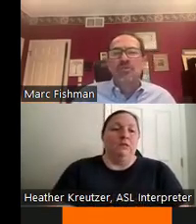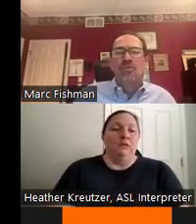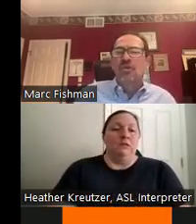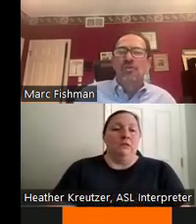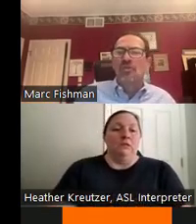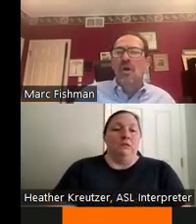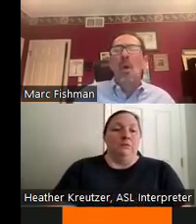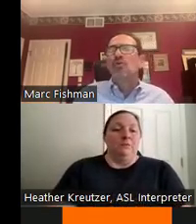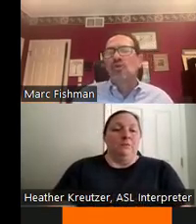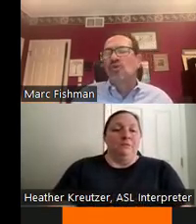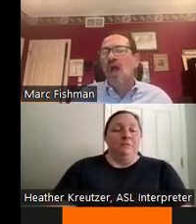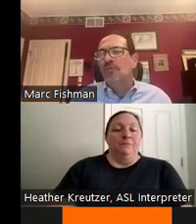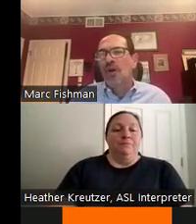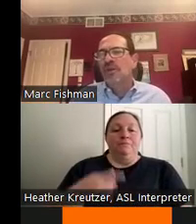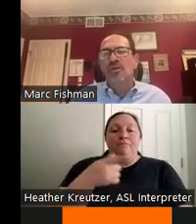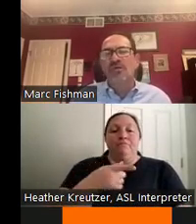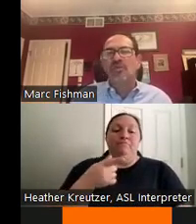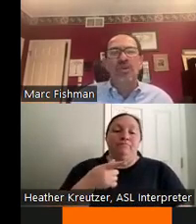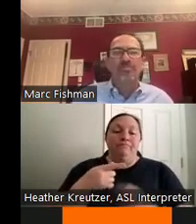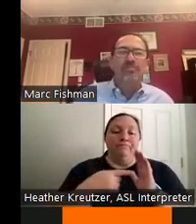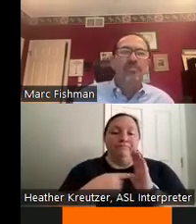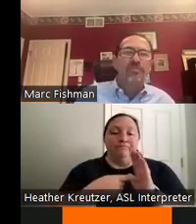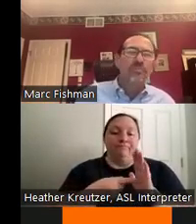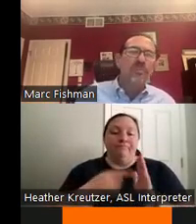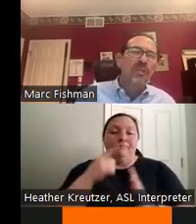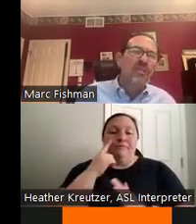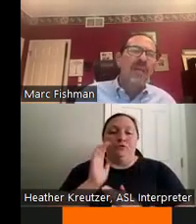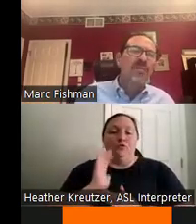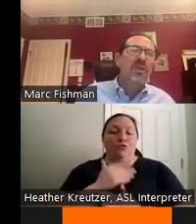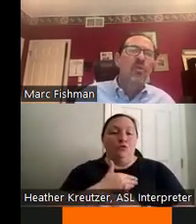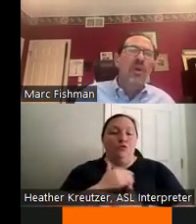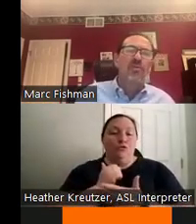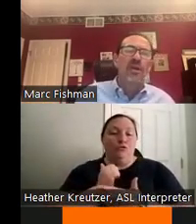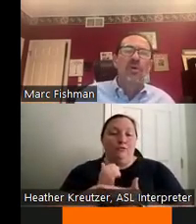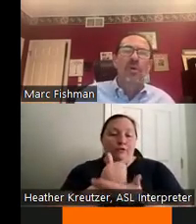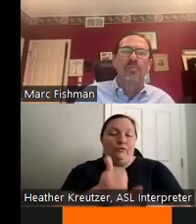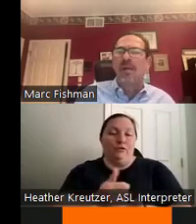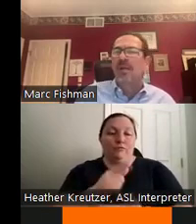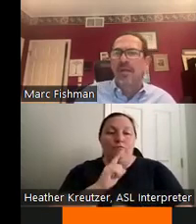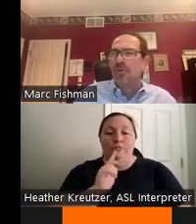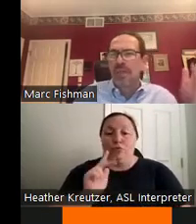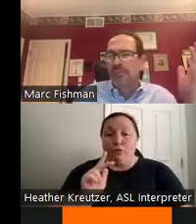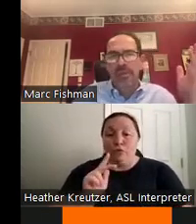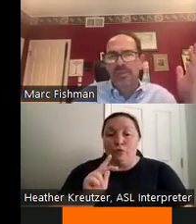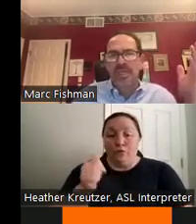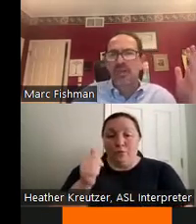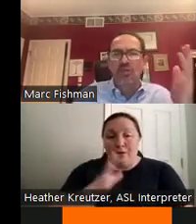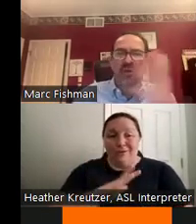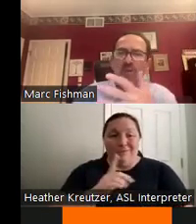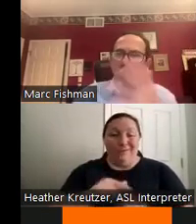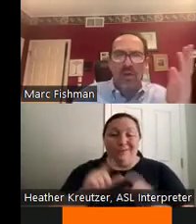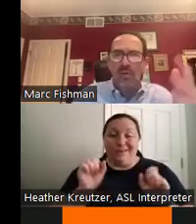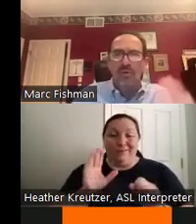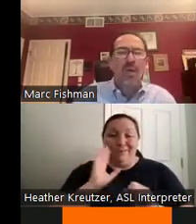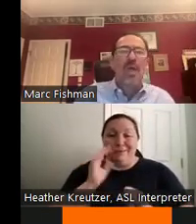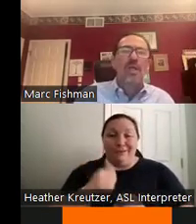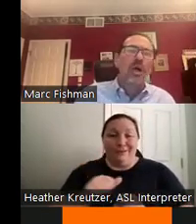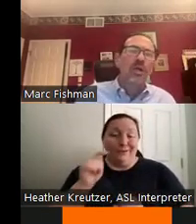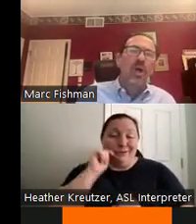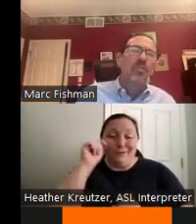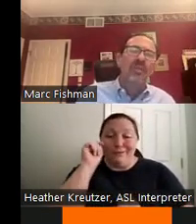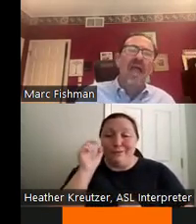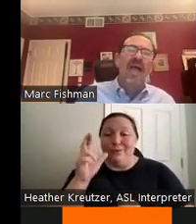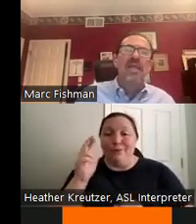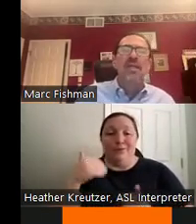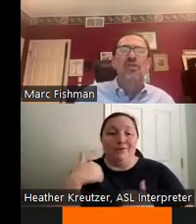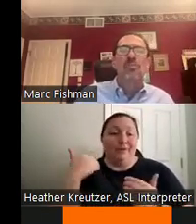Here's just a poster child for our intervention. This happened to be a 23-year-old male, but it could be a teenager, it could be an older